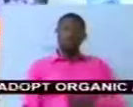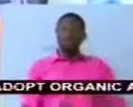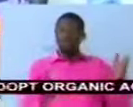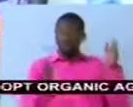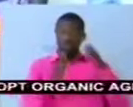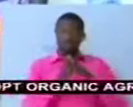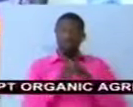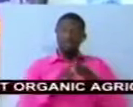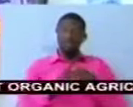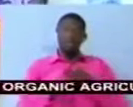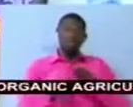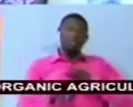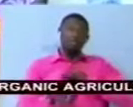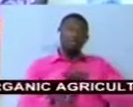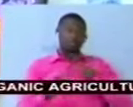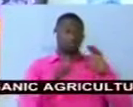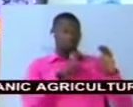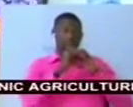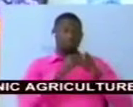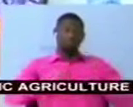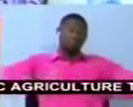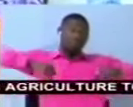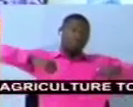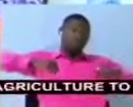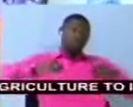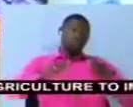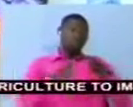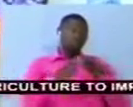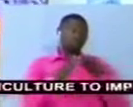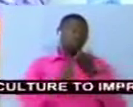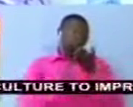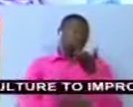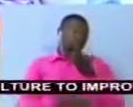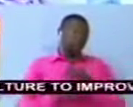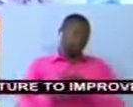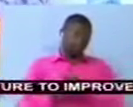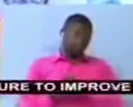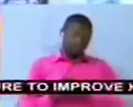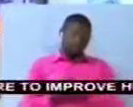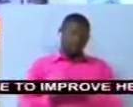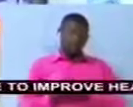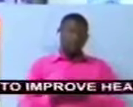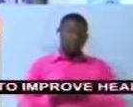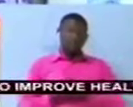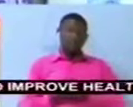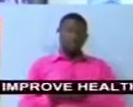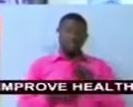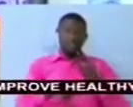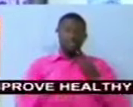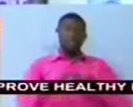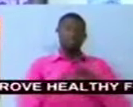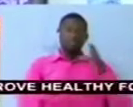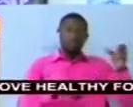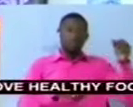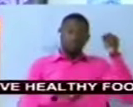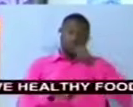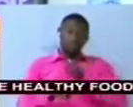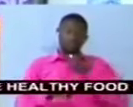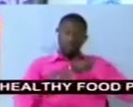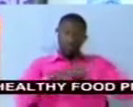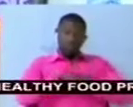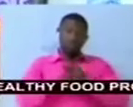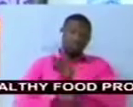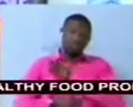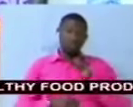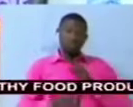have their own conversation the bosses themselves. Ci lañ indi Lanka dugal ko ci suñ biir ci cell. That's the time Lanka was brought into our cell.